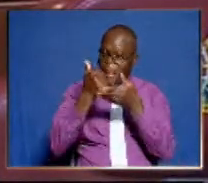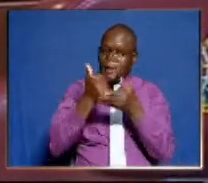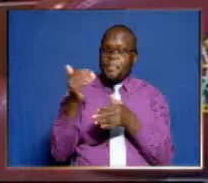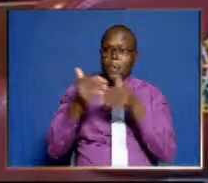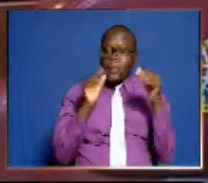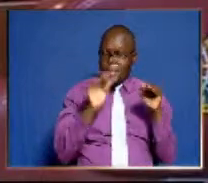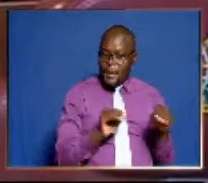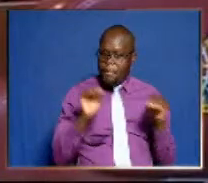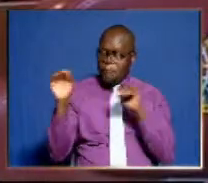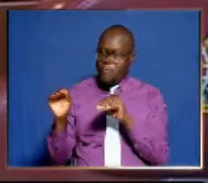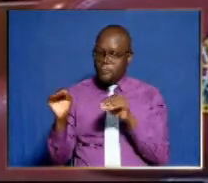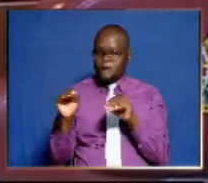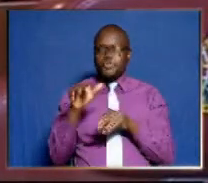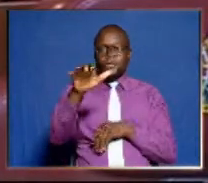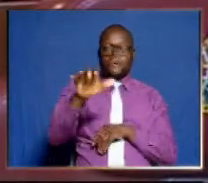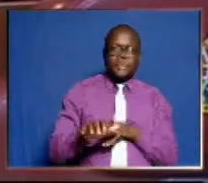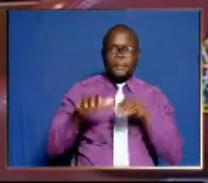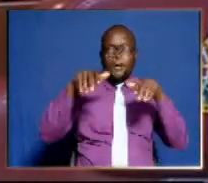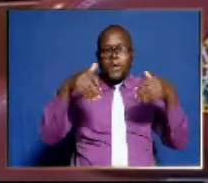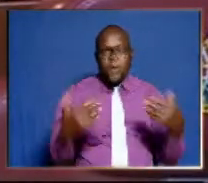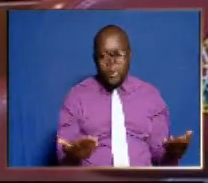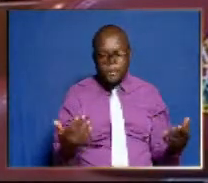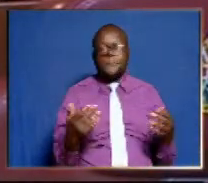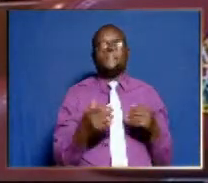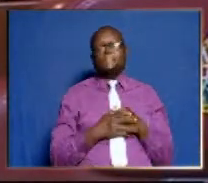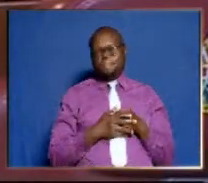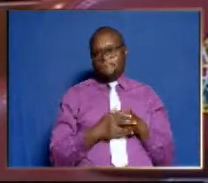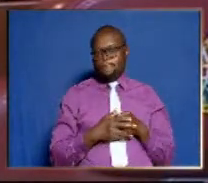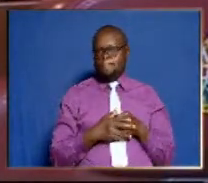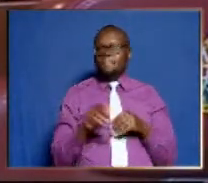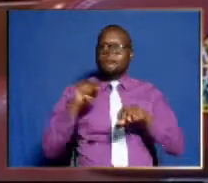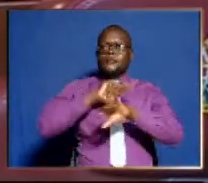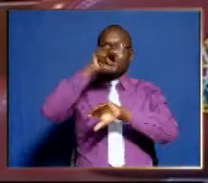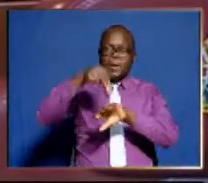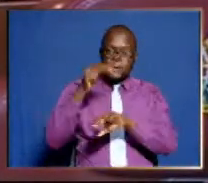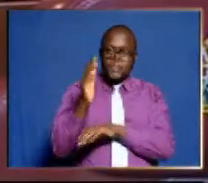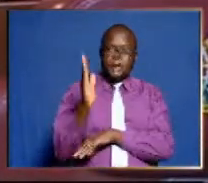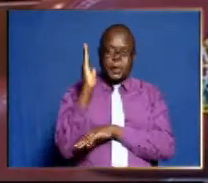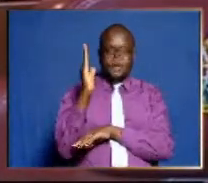to Transport and Infrastructure or to the National